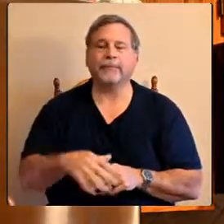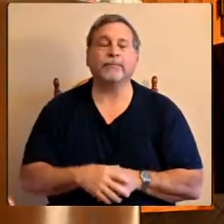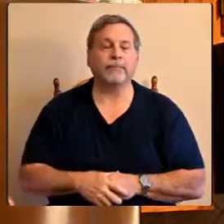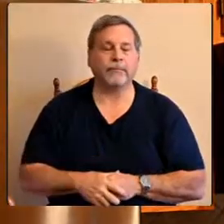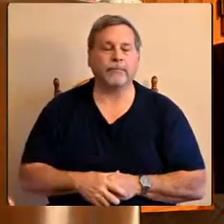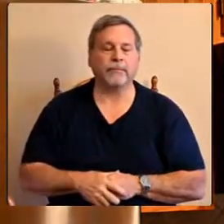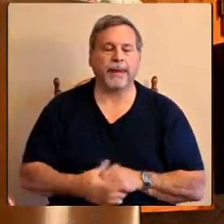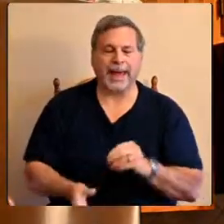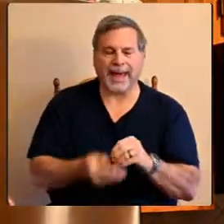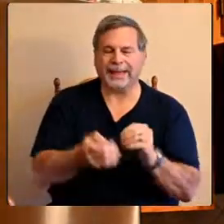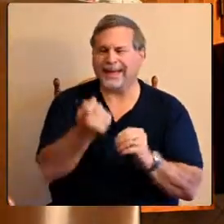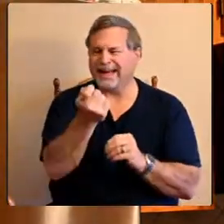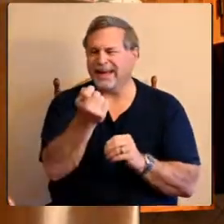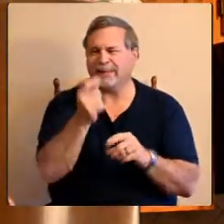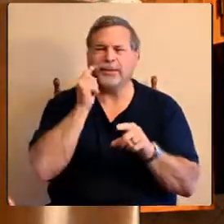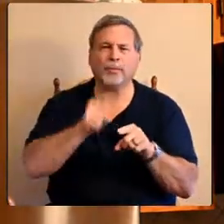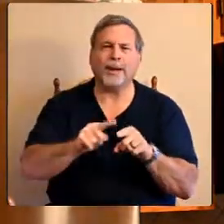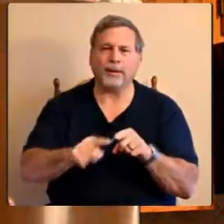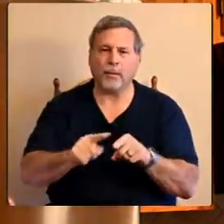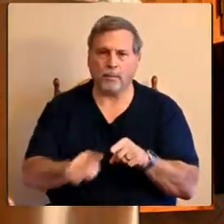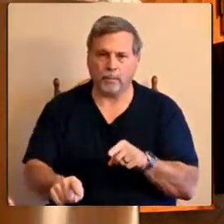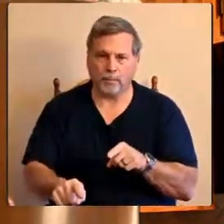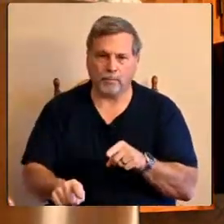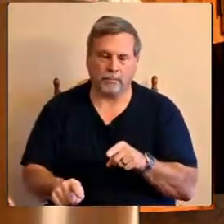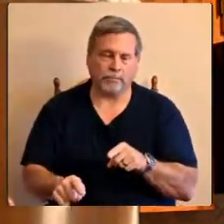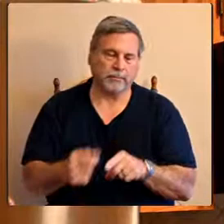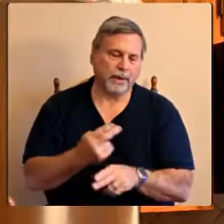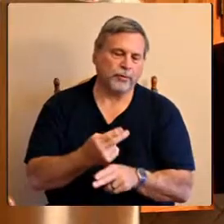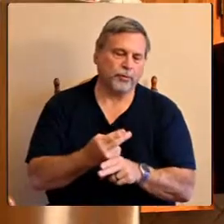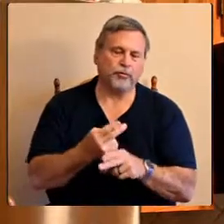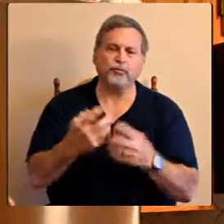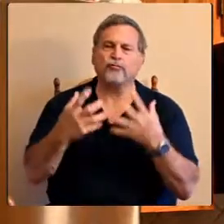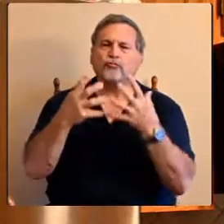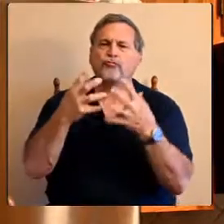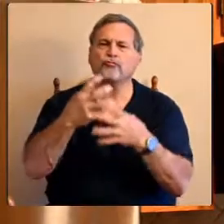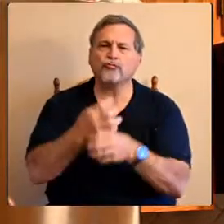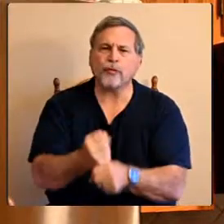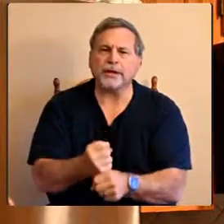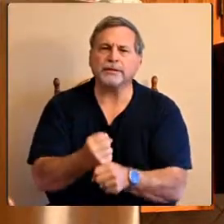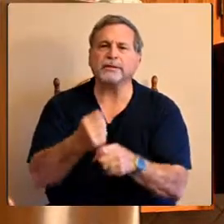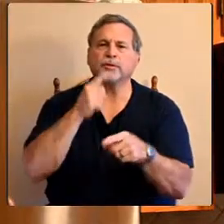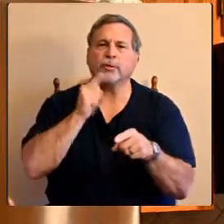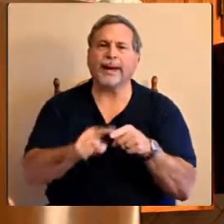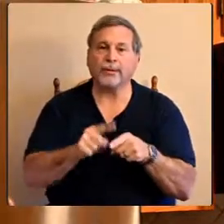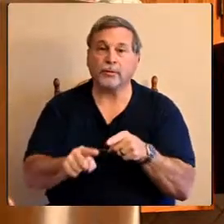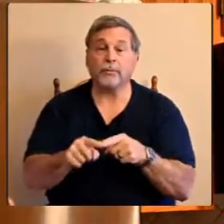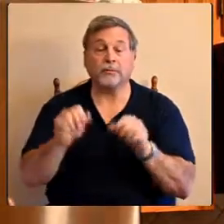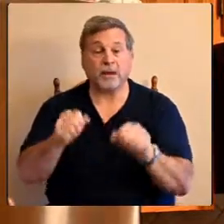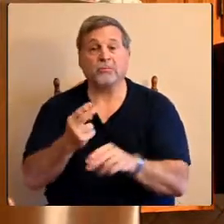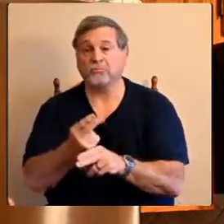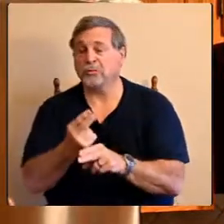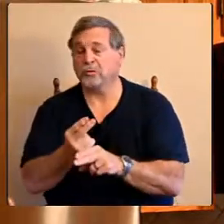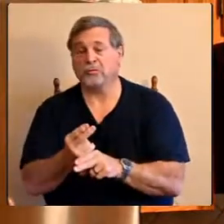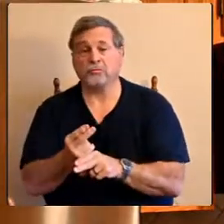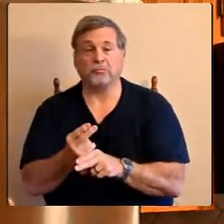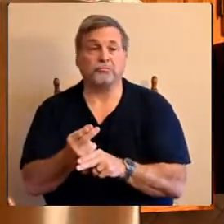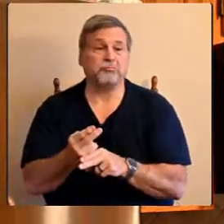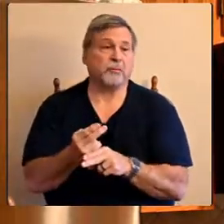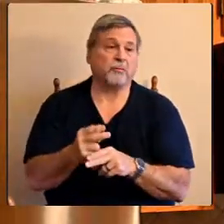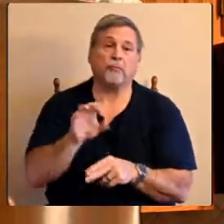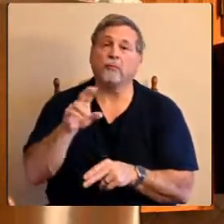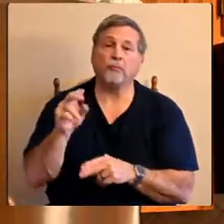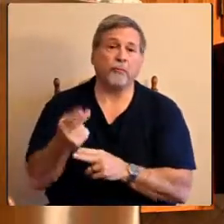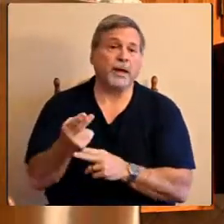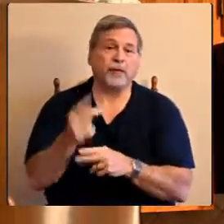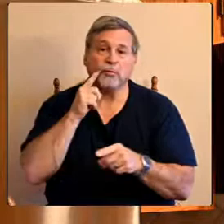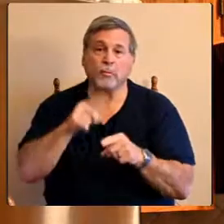going to add just a little bit of tomato. So I use the crushed tomatoes. Now you could use a ripe